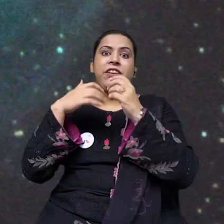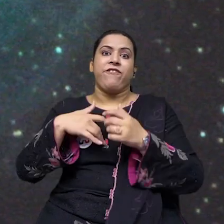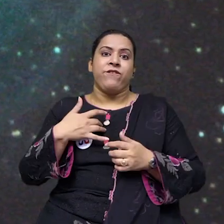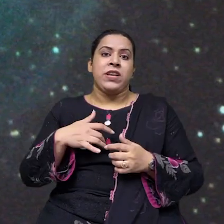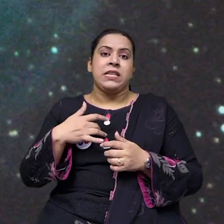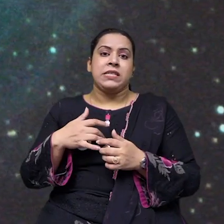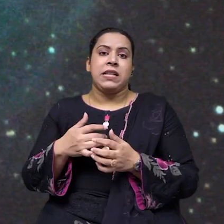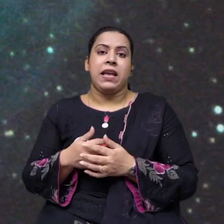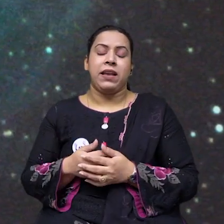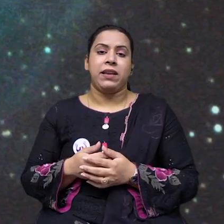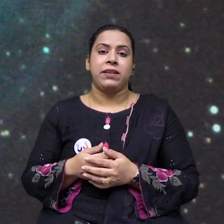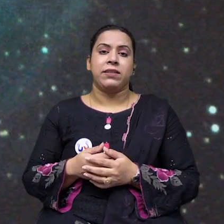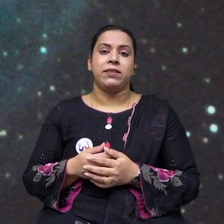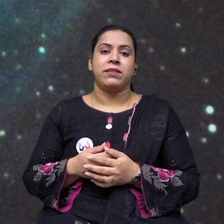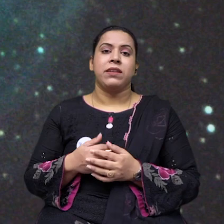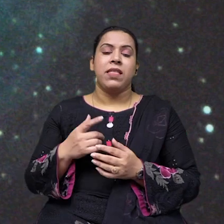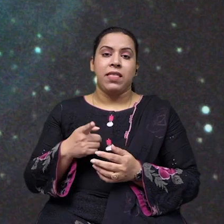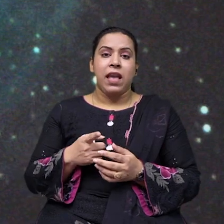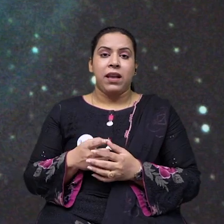fuels that